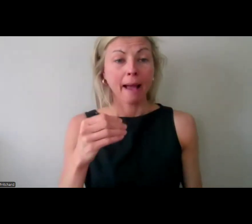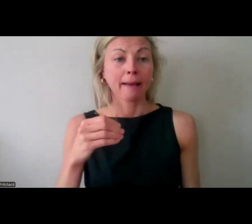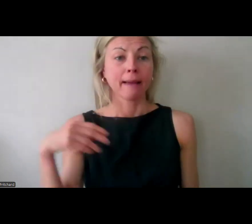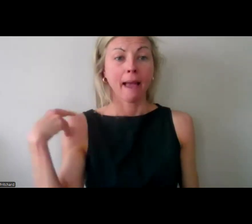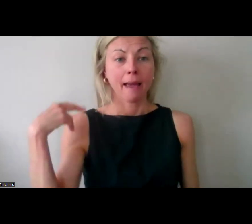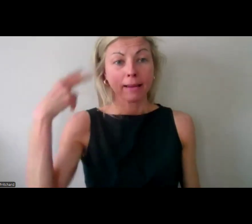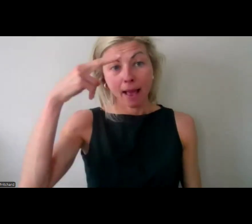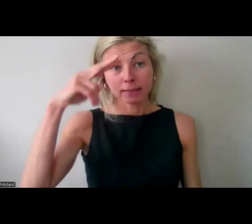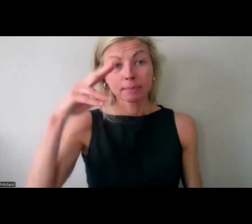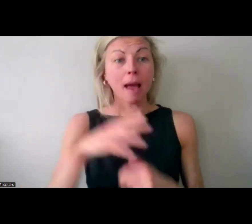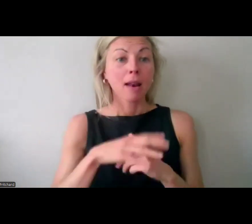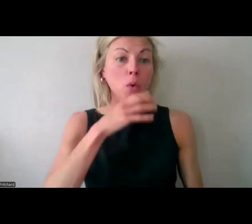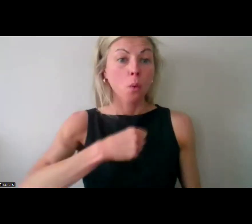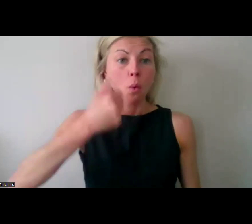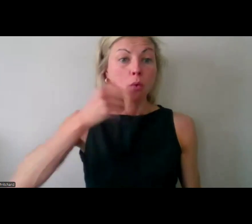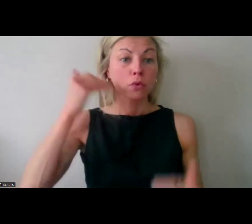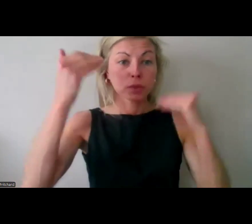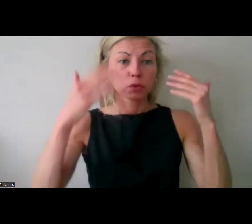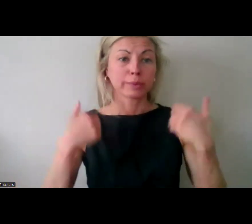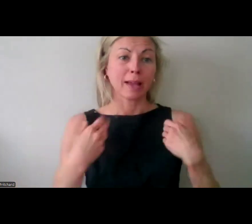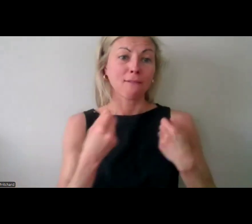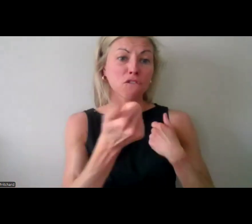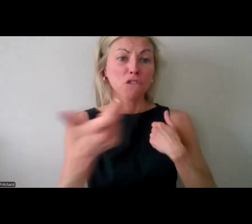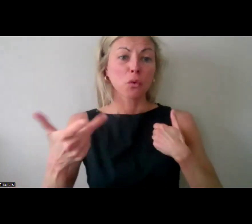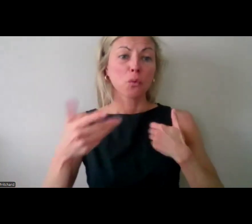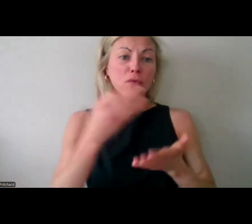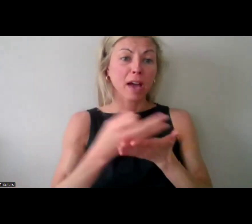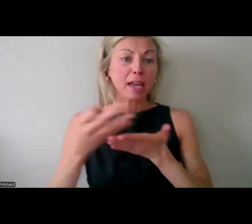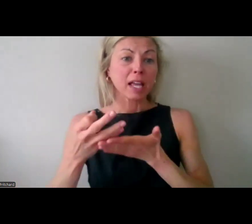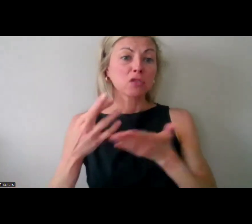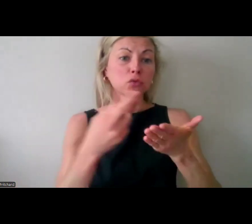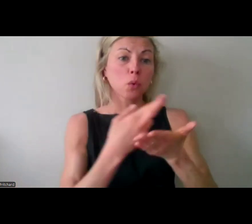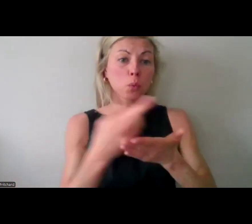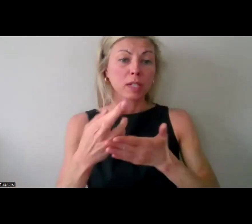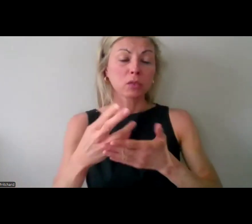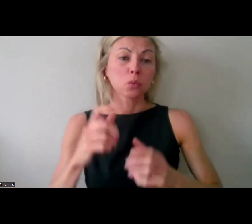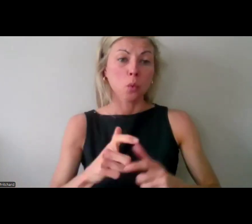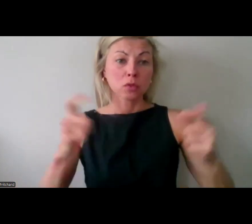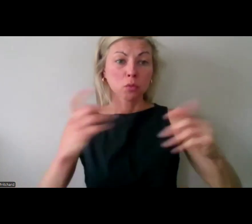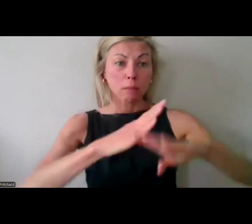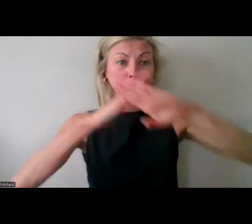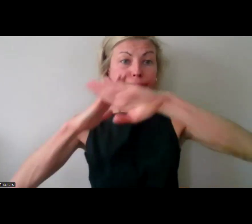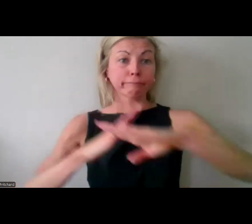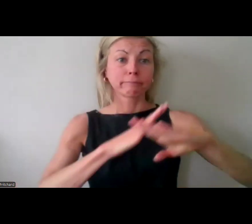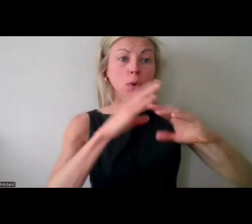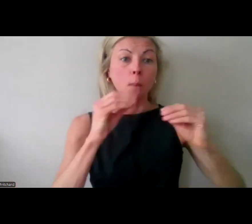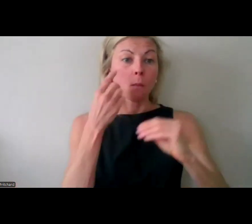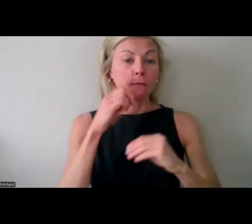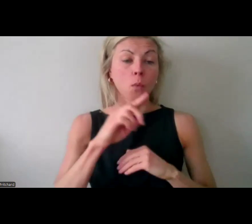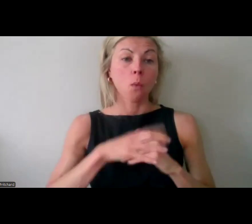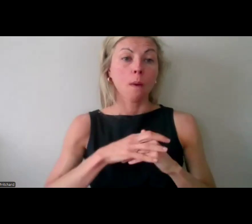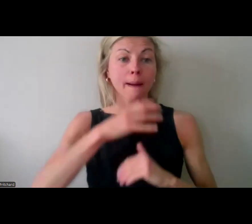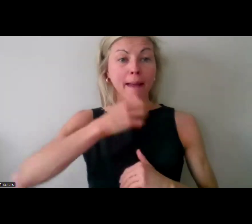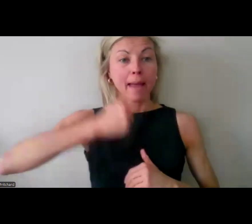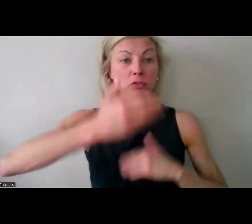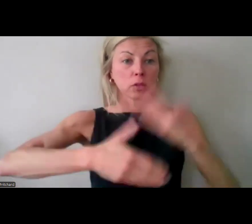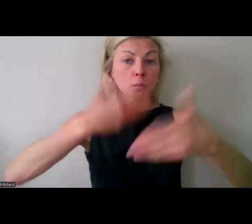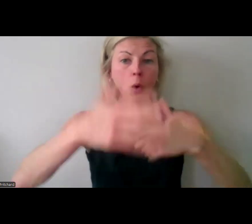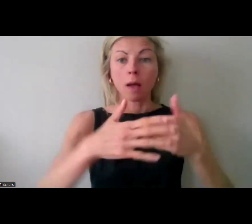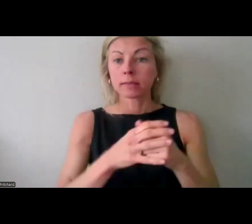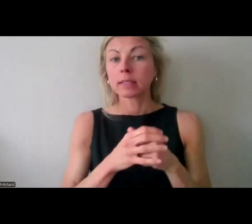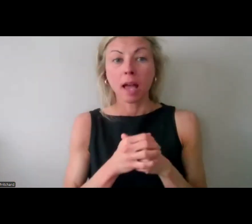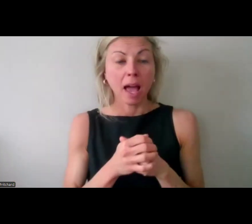adults have fewer financial resources and greater barriers to aging in place. And these are there are widening